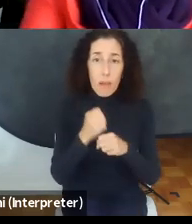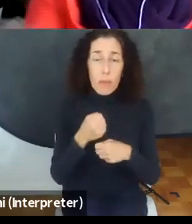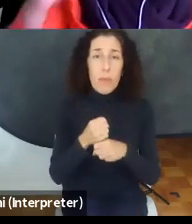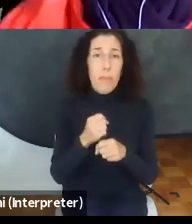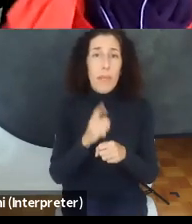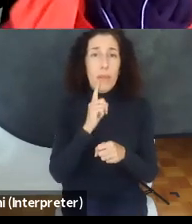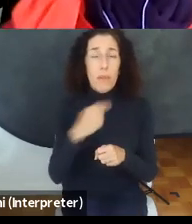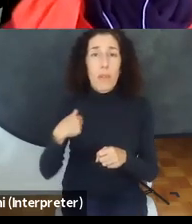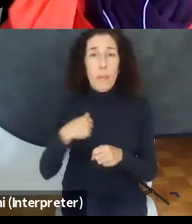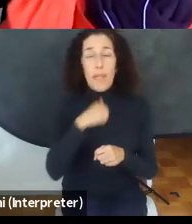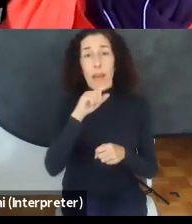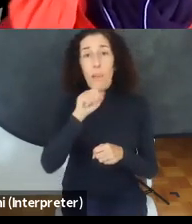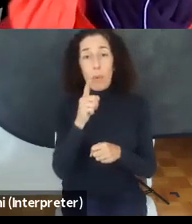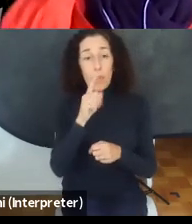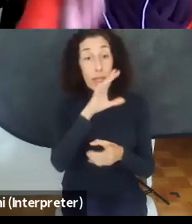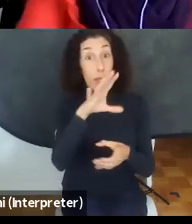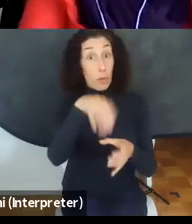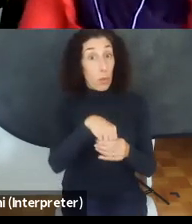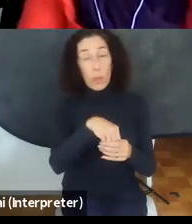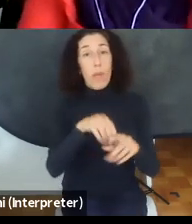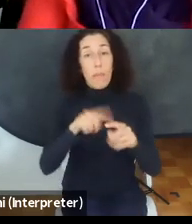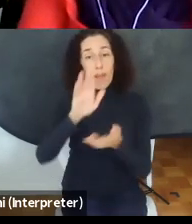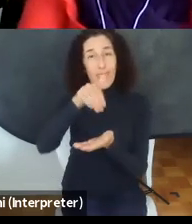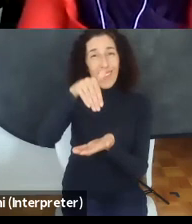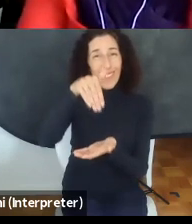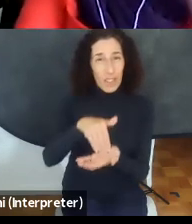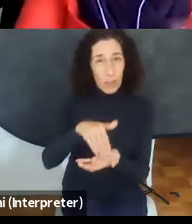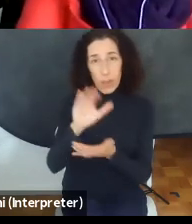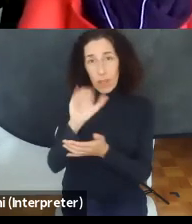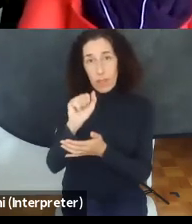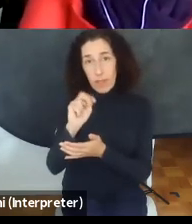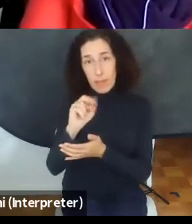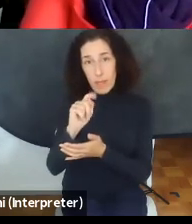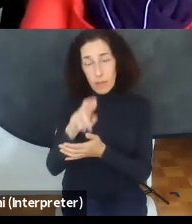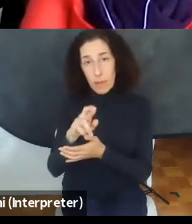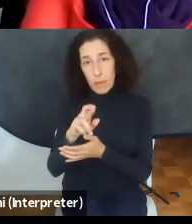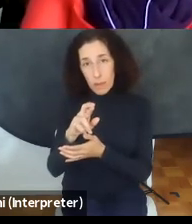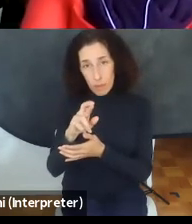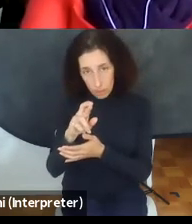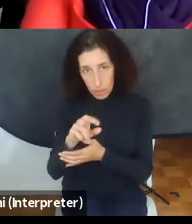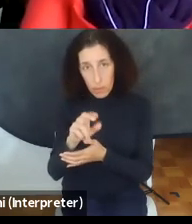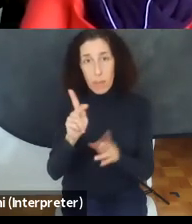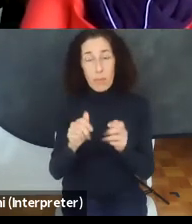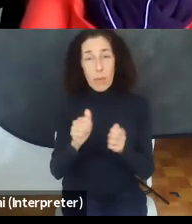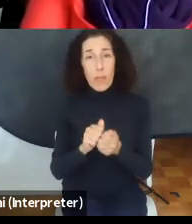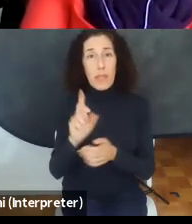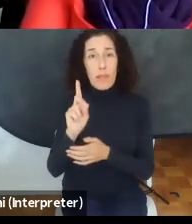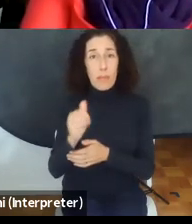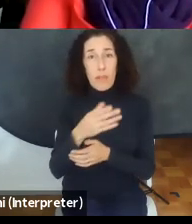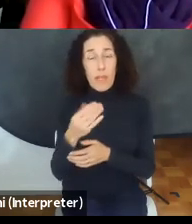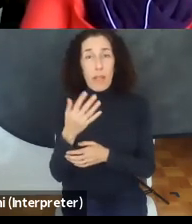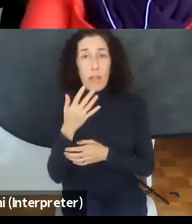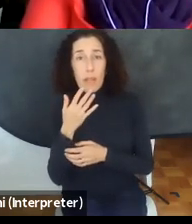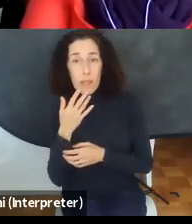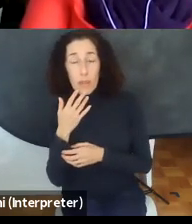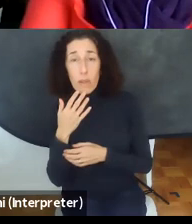that we center disabled people of color in all of the work that we are doing. And I say that because it's easy to talk about inclusion,